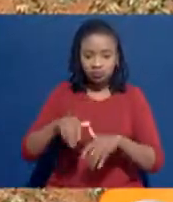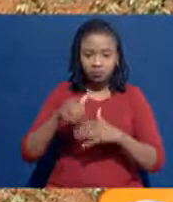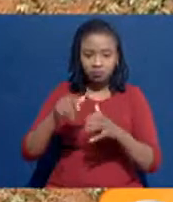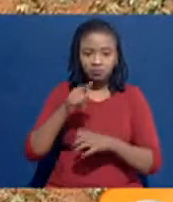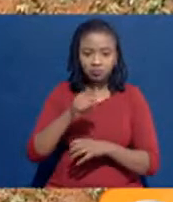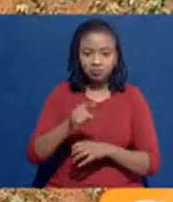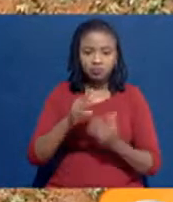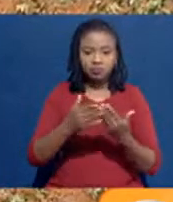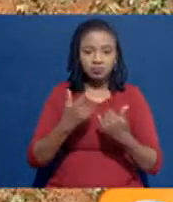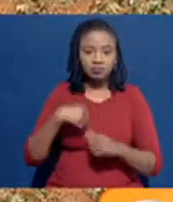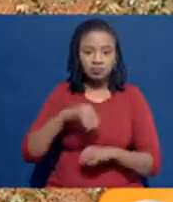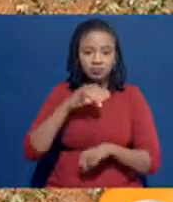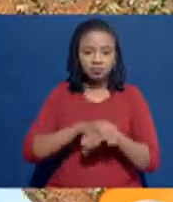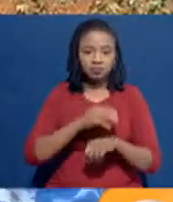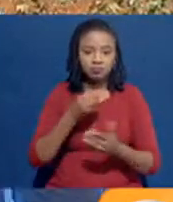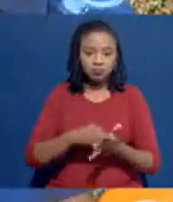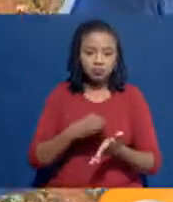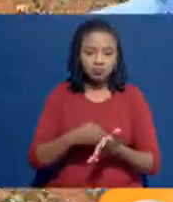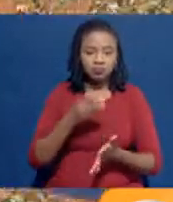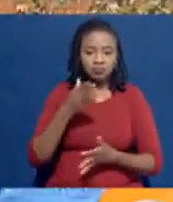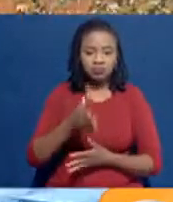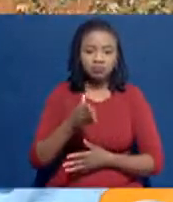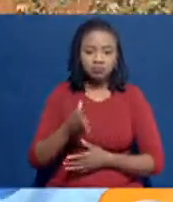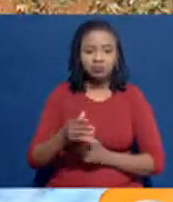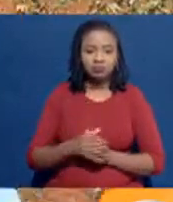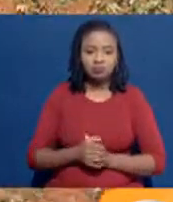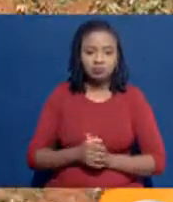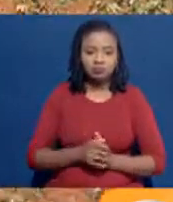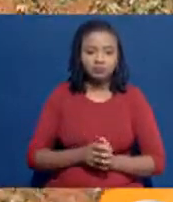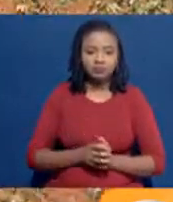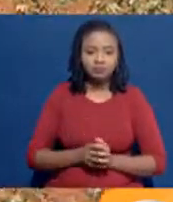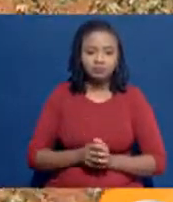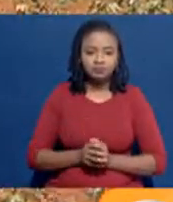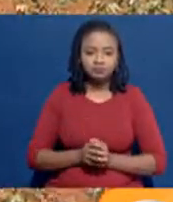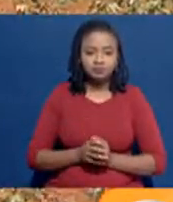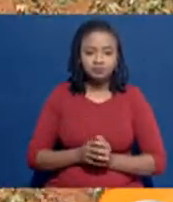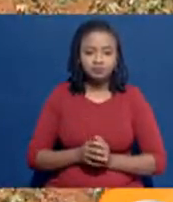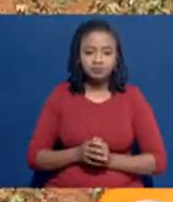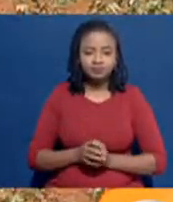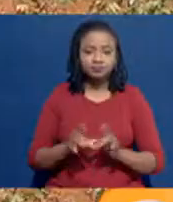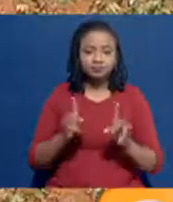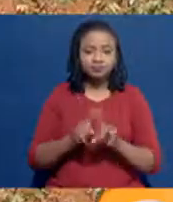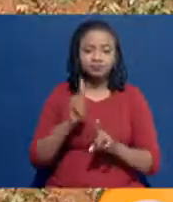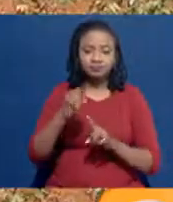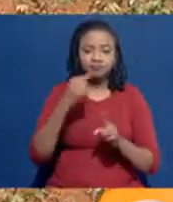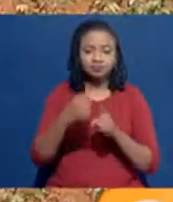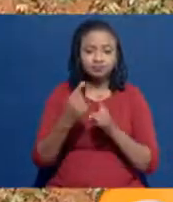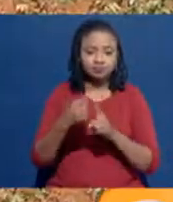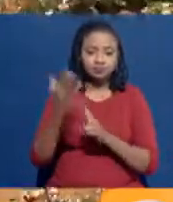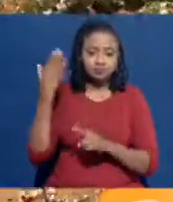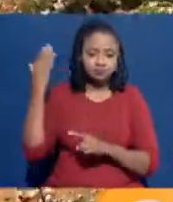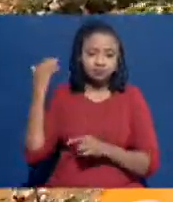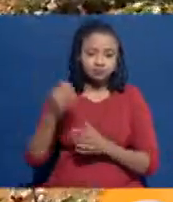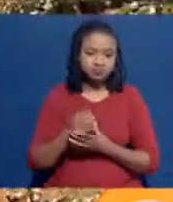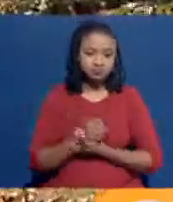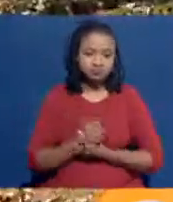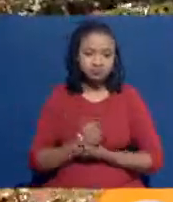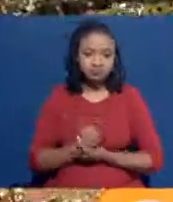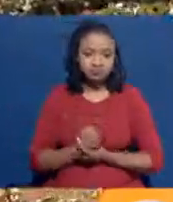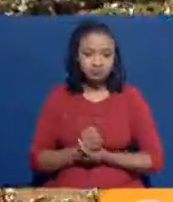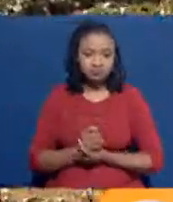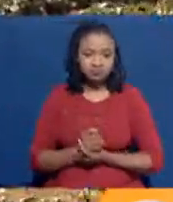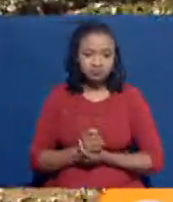kuuza, unapata pesa hapo hapo. Vile ilikuwa miaka za 60 huko. Sasa mkulima ana moyo wa kulima. The